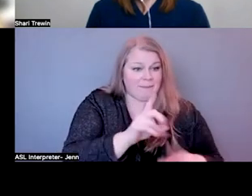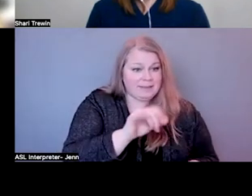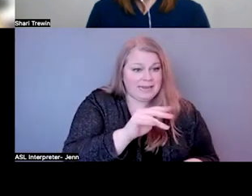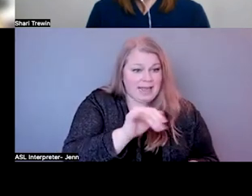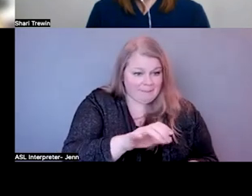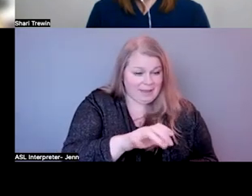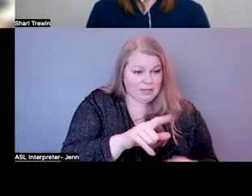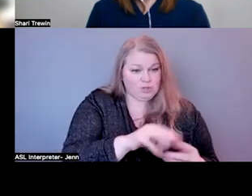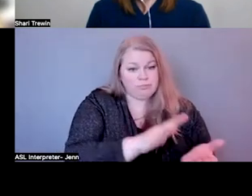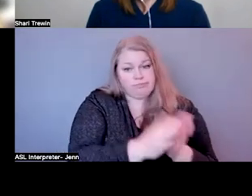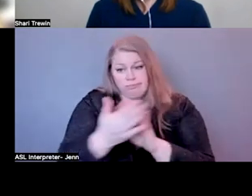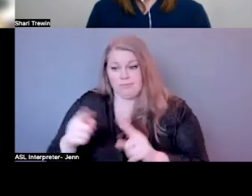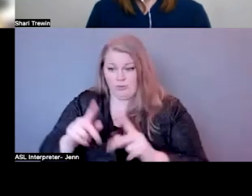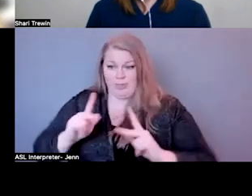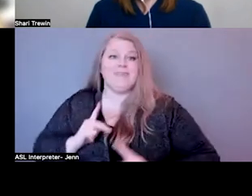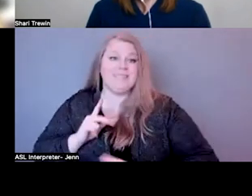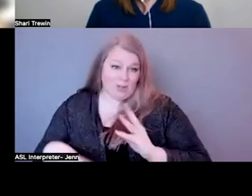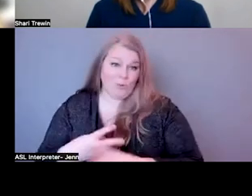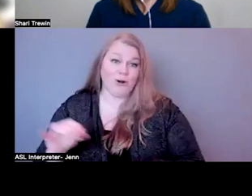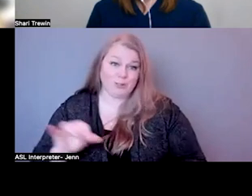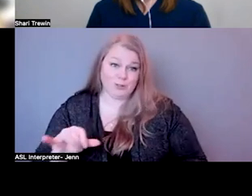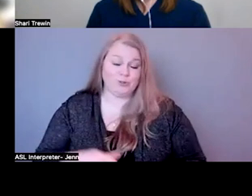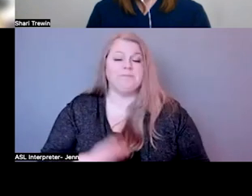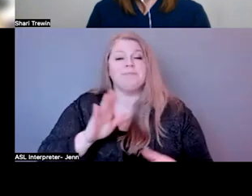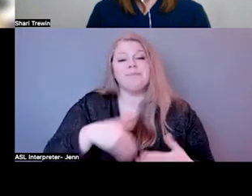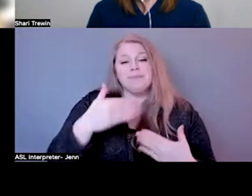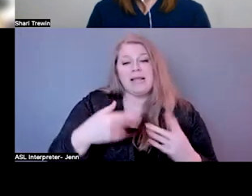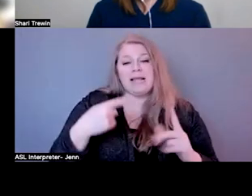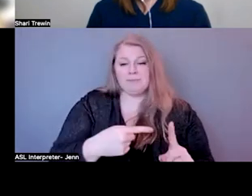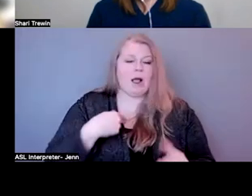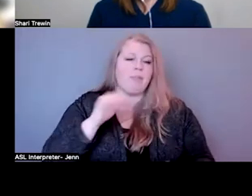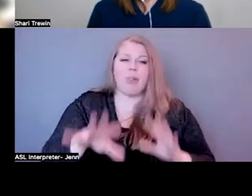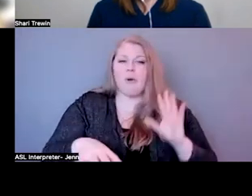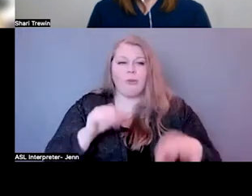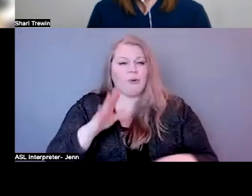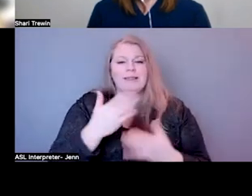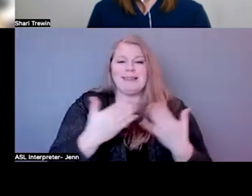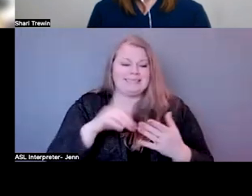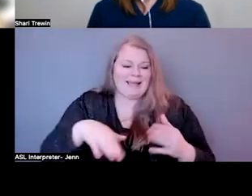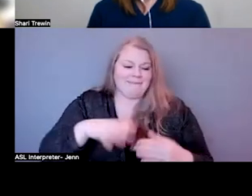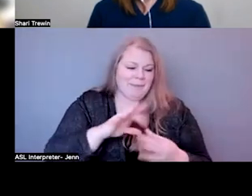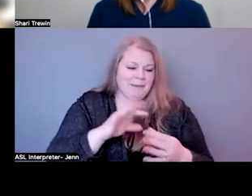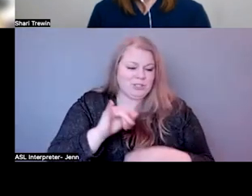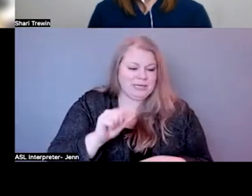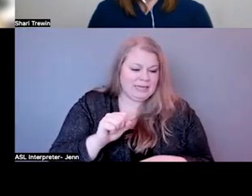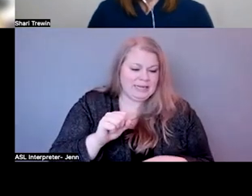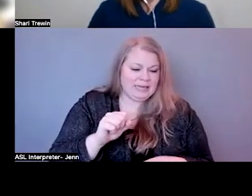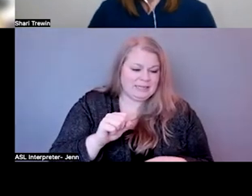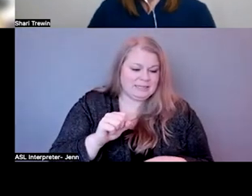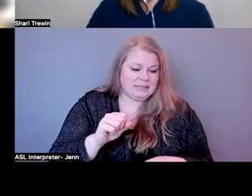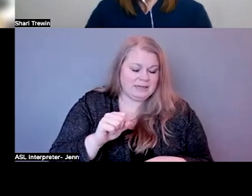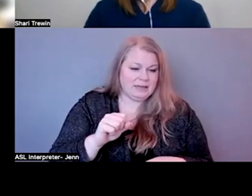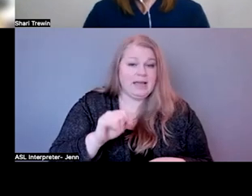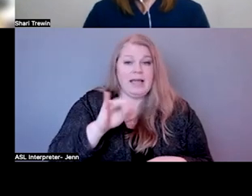physical world. The next point I have, just throwing out some things that haven't been said yet, is that if we're going to start